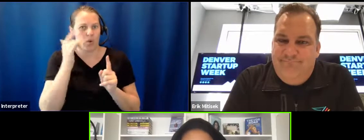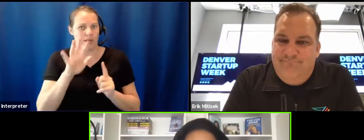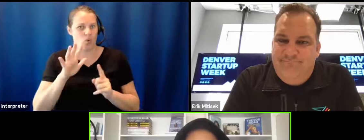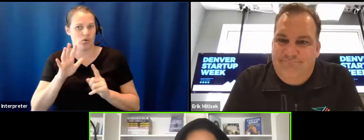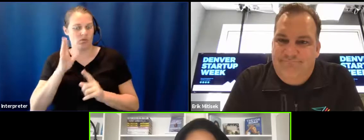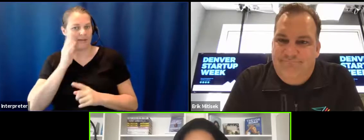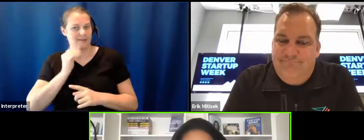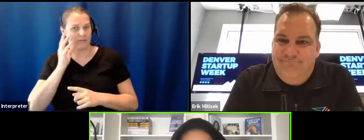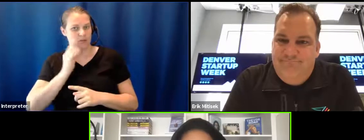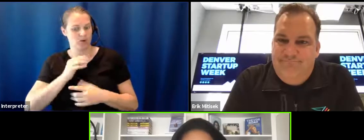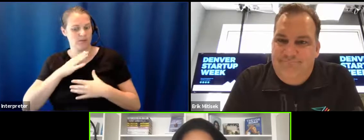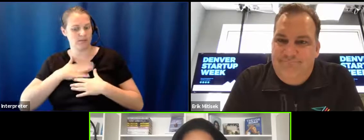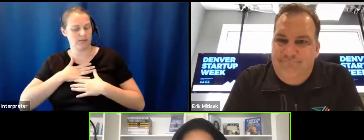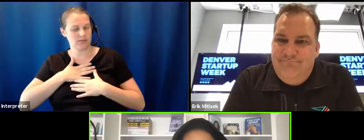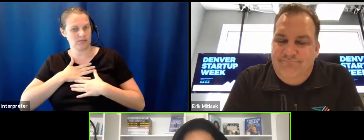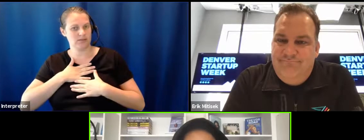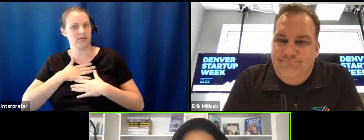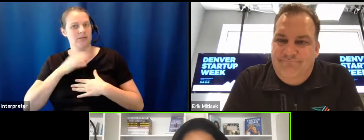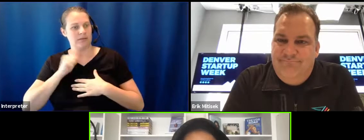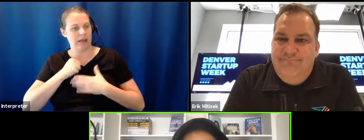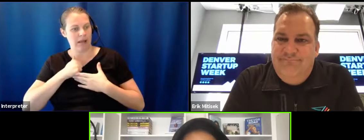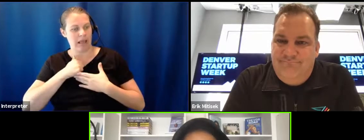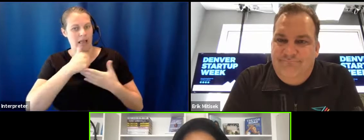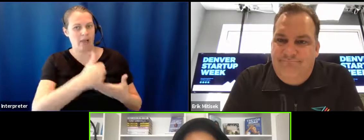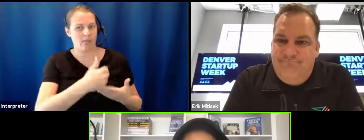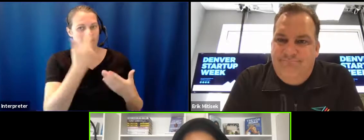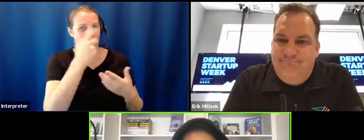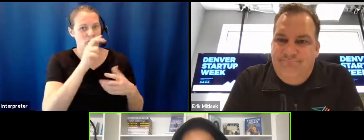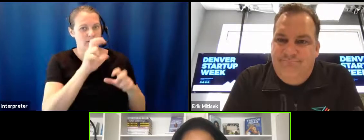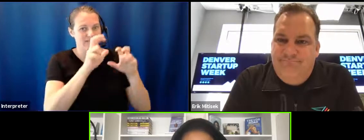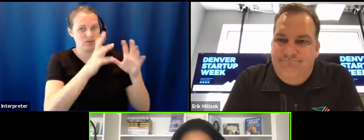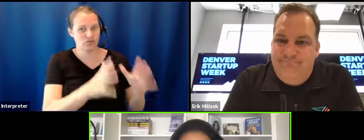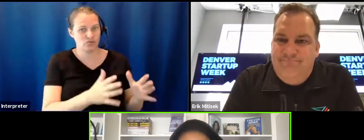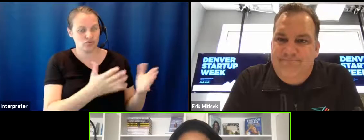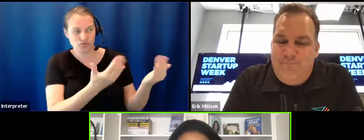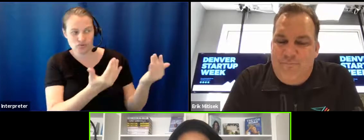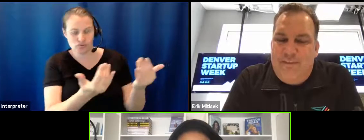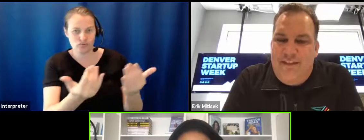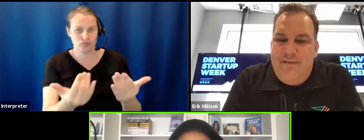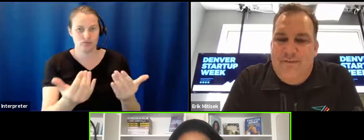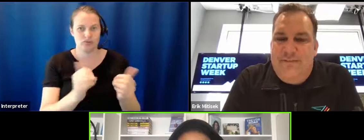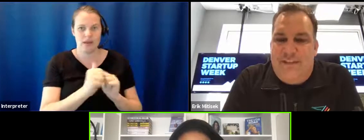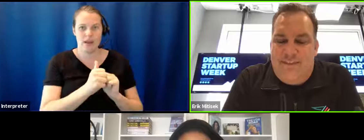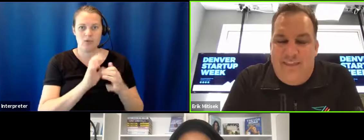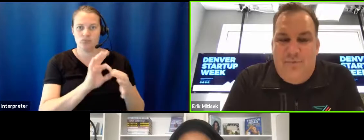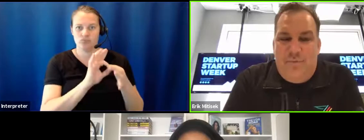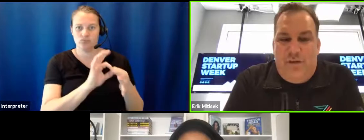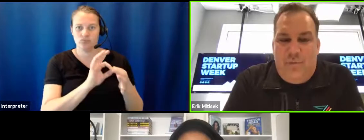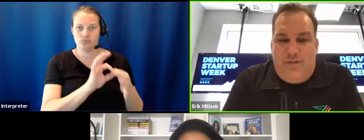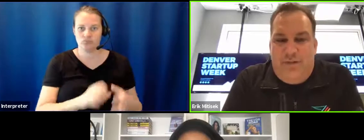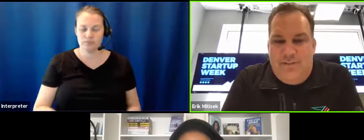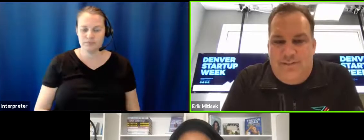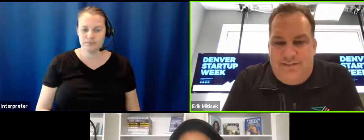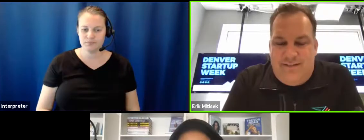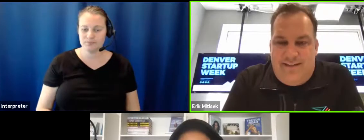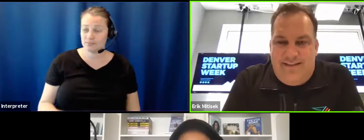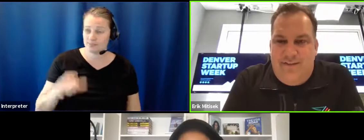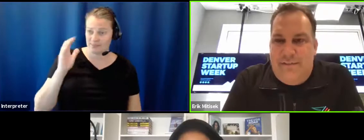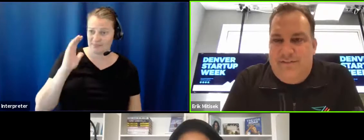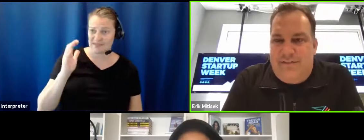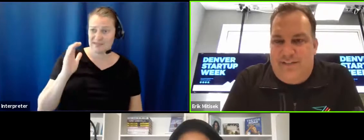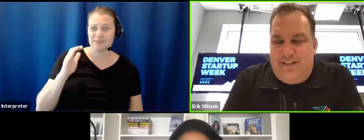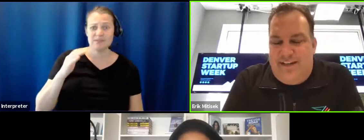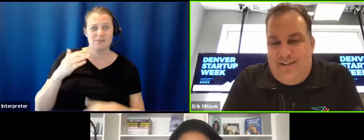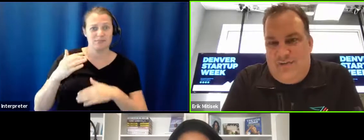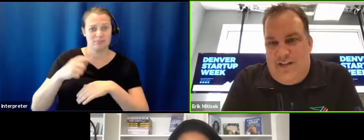be helpful to making capital, you know, generating capital. Well, it seems like things move pretty quickly once